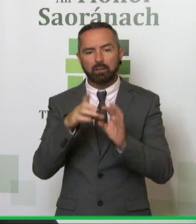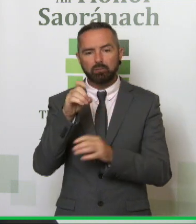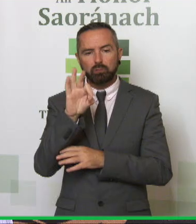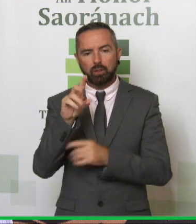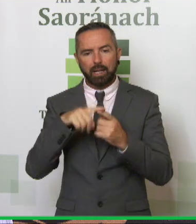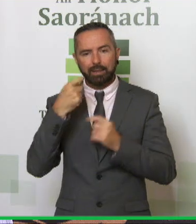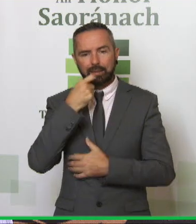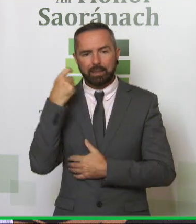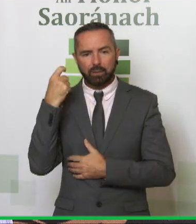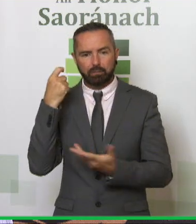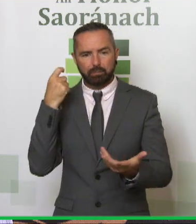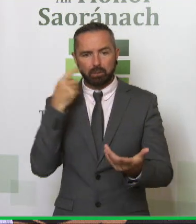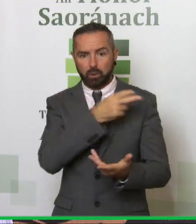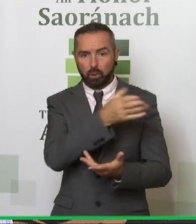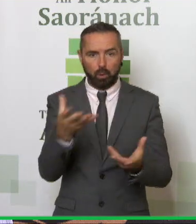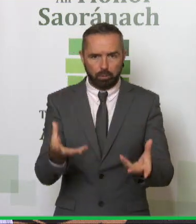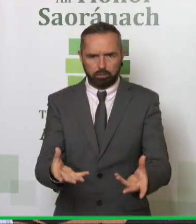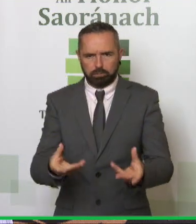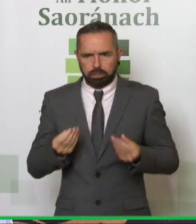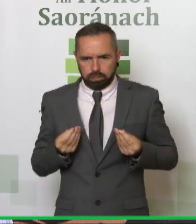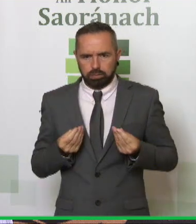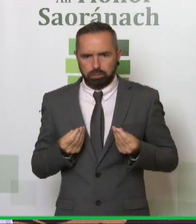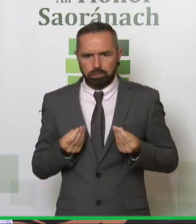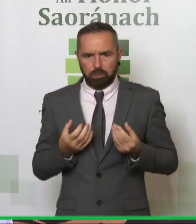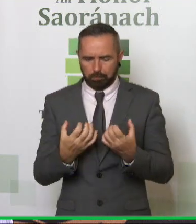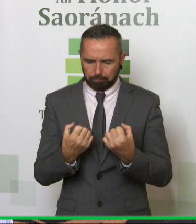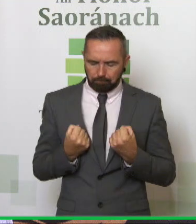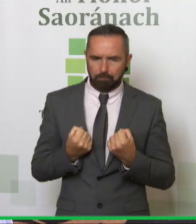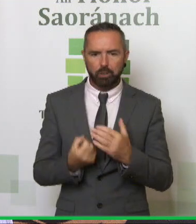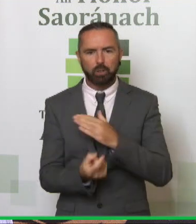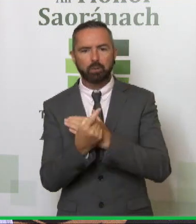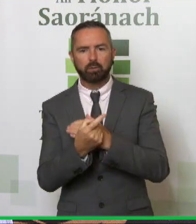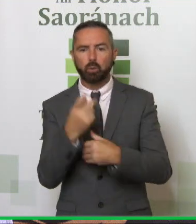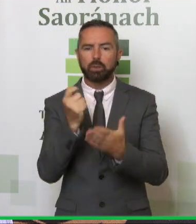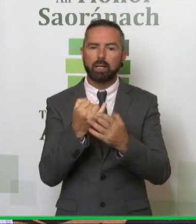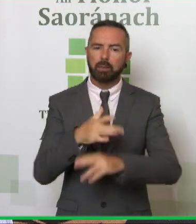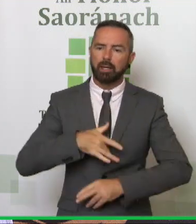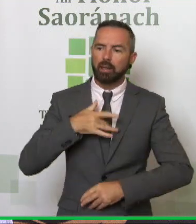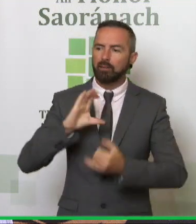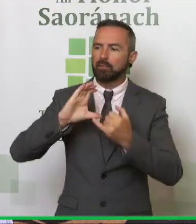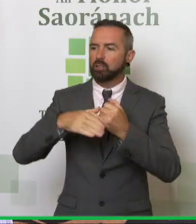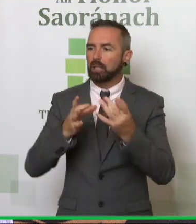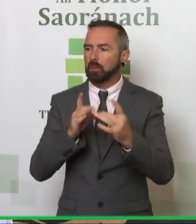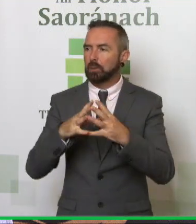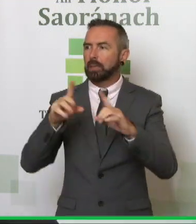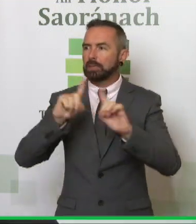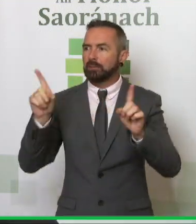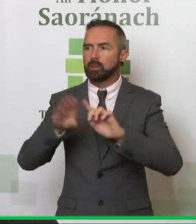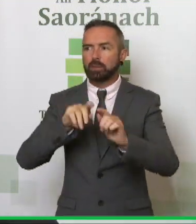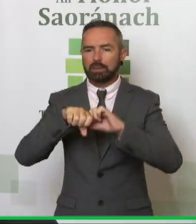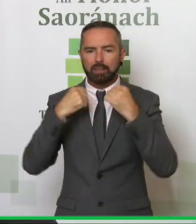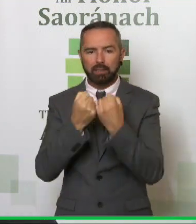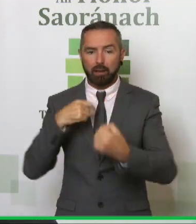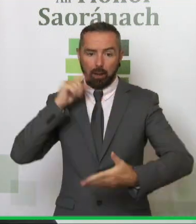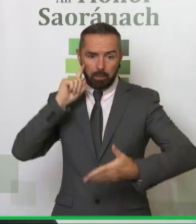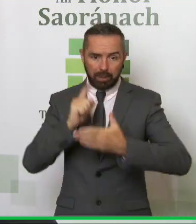addiction. And you've embraced that opportunity. So once in a lifetime, we all get this opportunity to make a difference in society. I do believe this